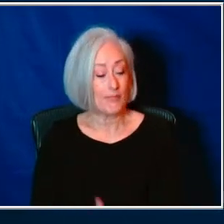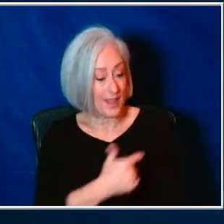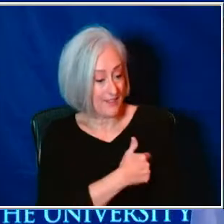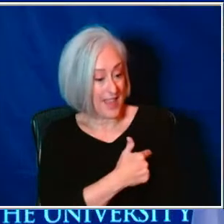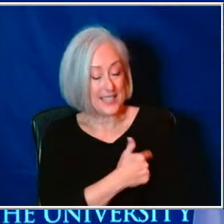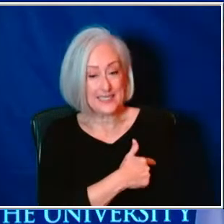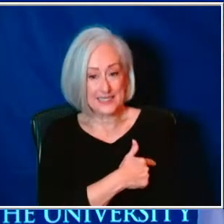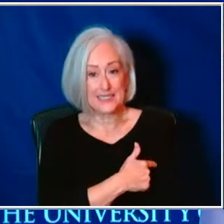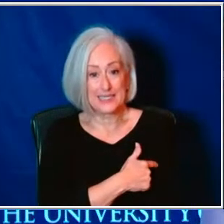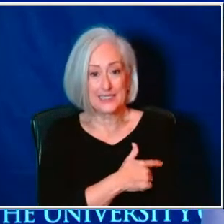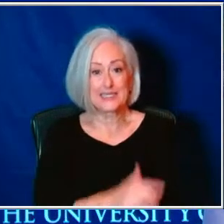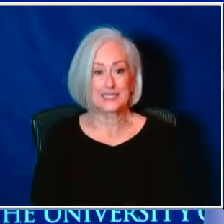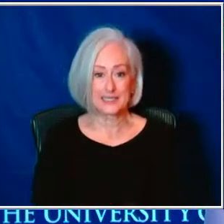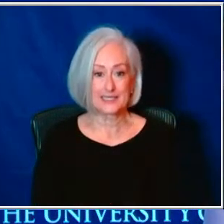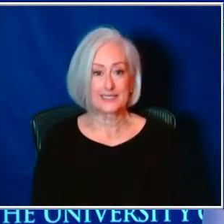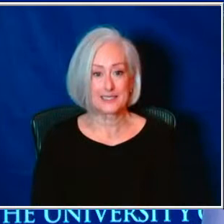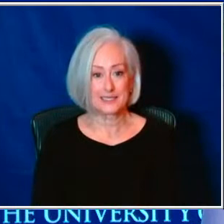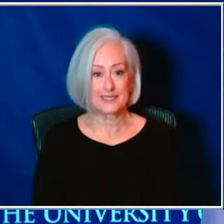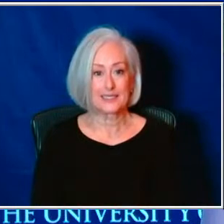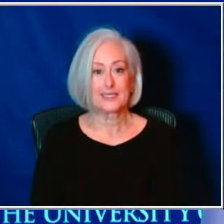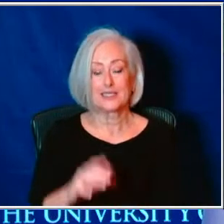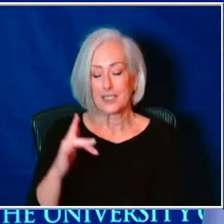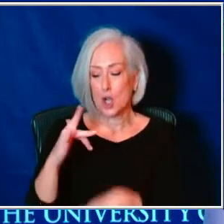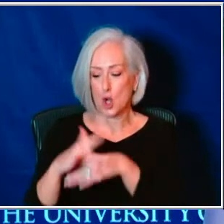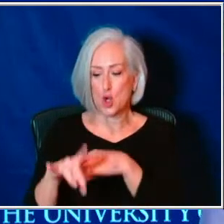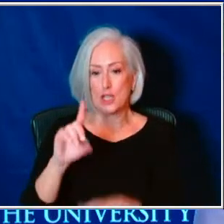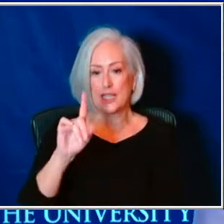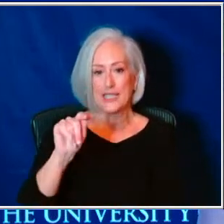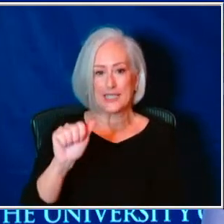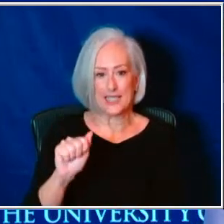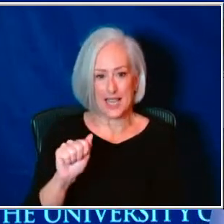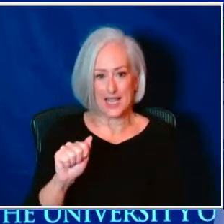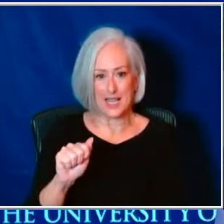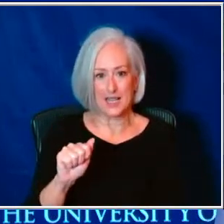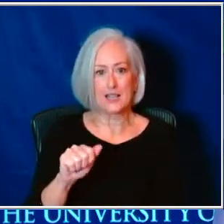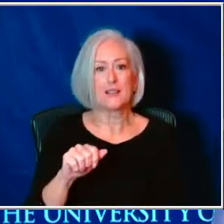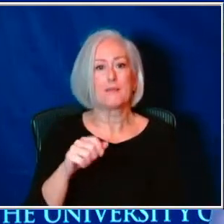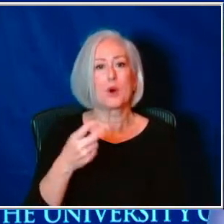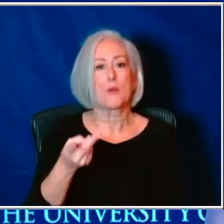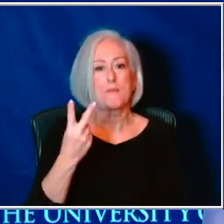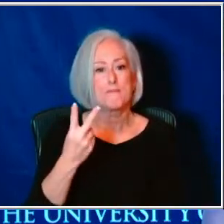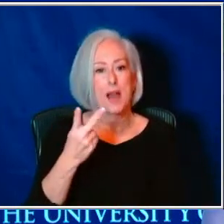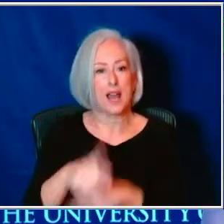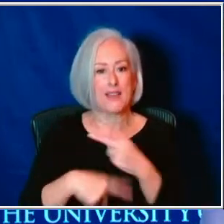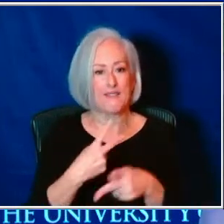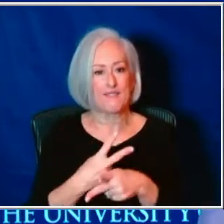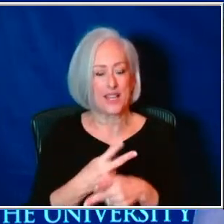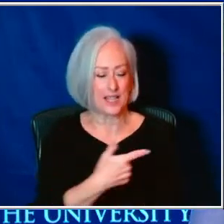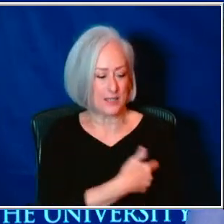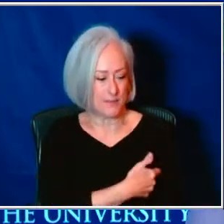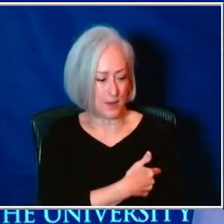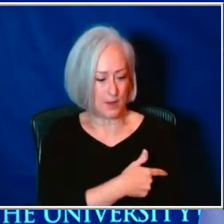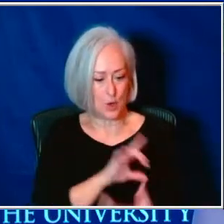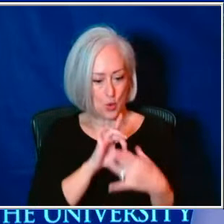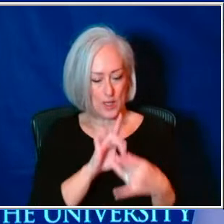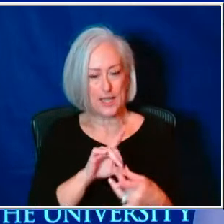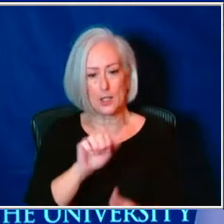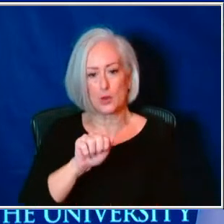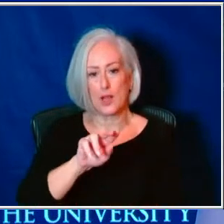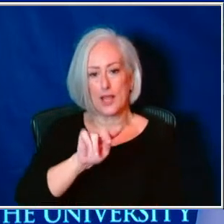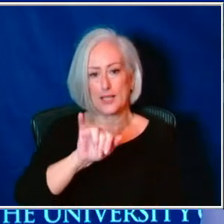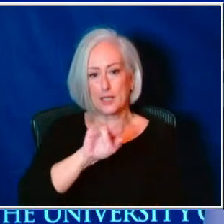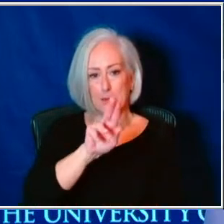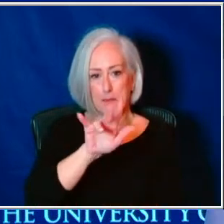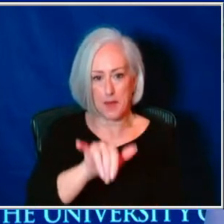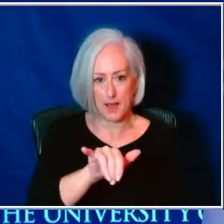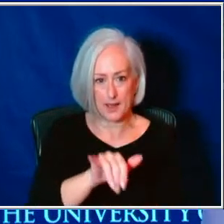vaccines, the data, early data is coming out about the bivalent boosters, not only looking at the antibody levels, but actually looking at that clinical data and protection.